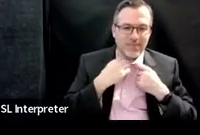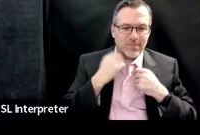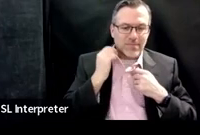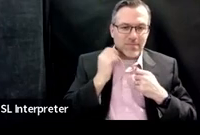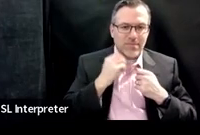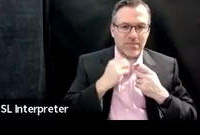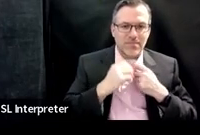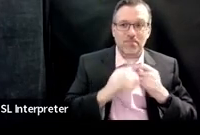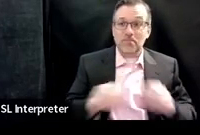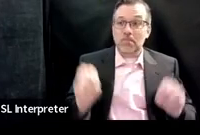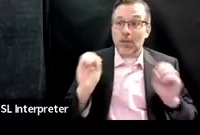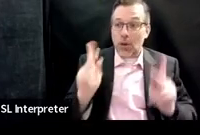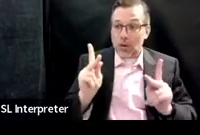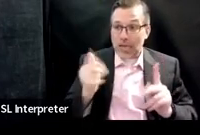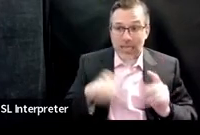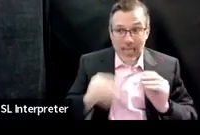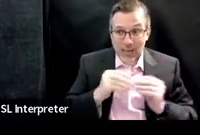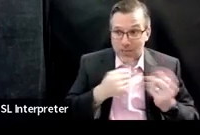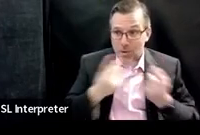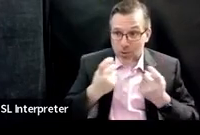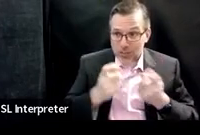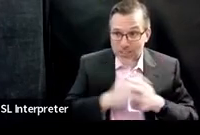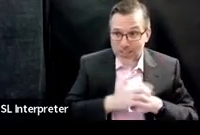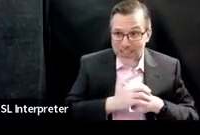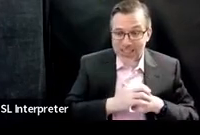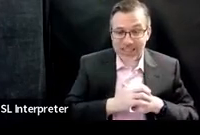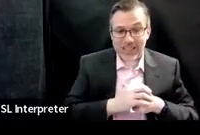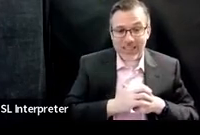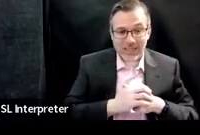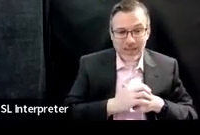All right, any other questions?